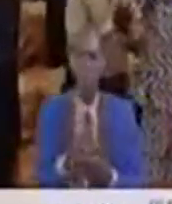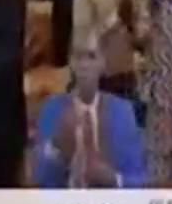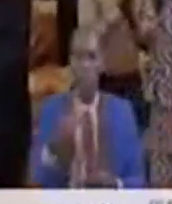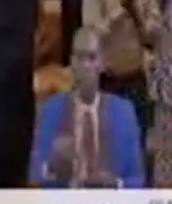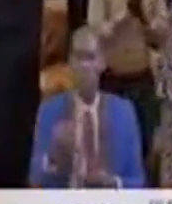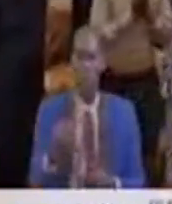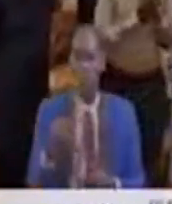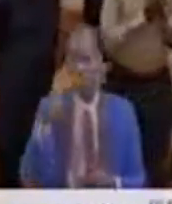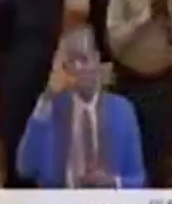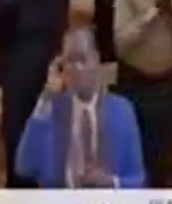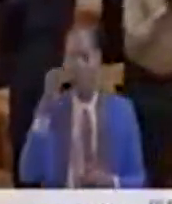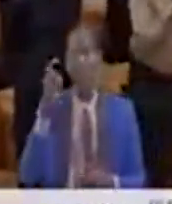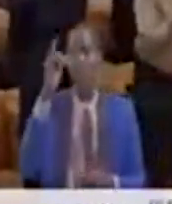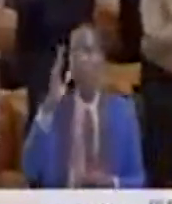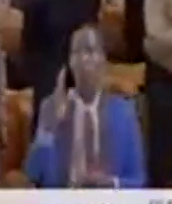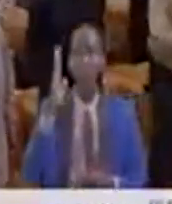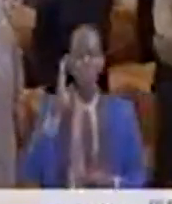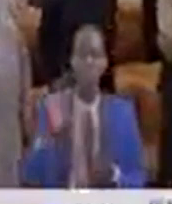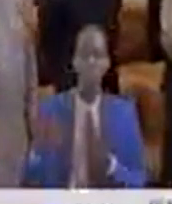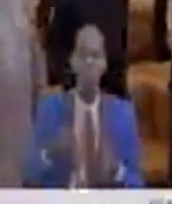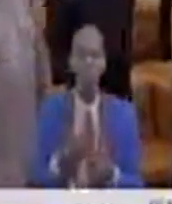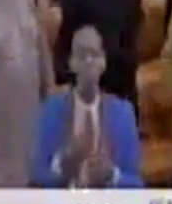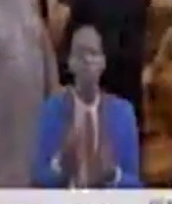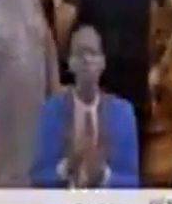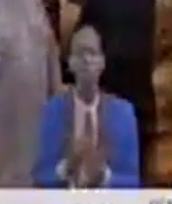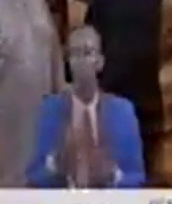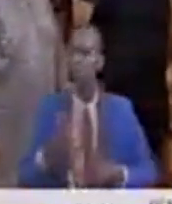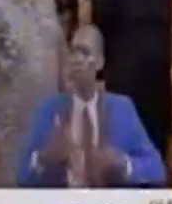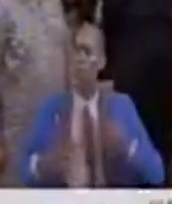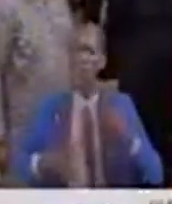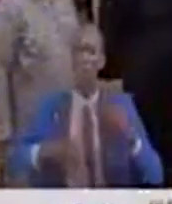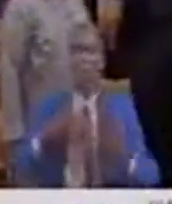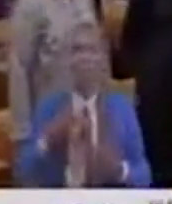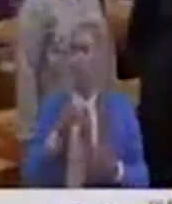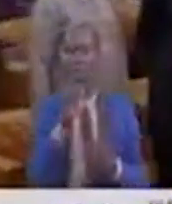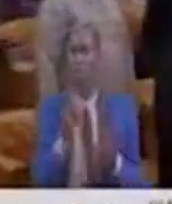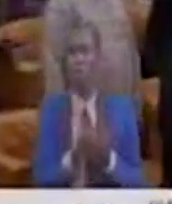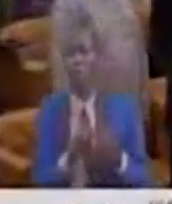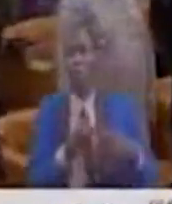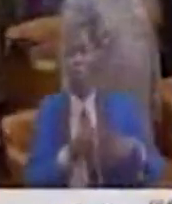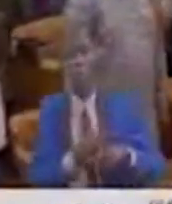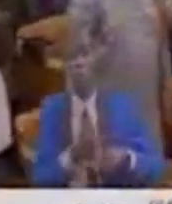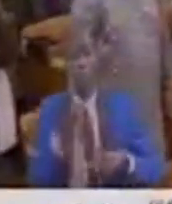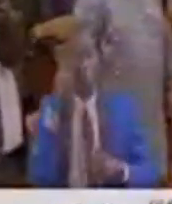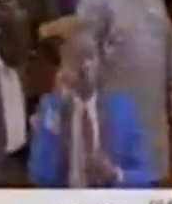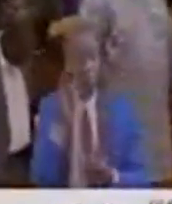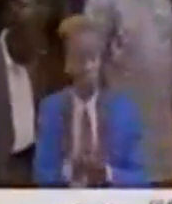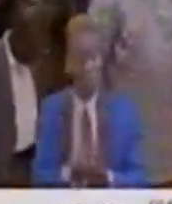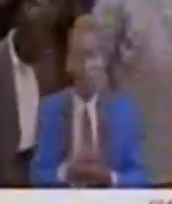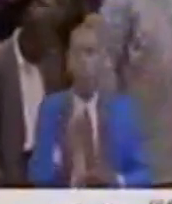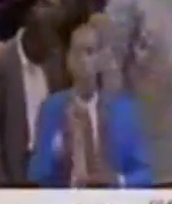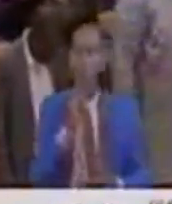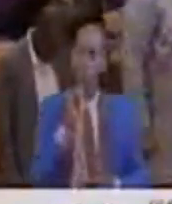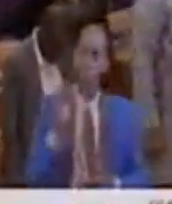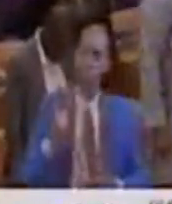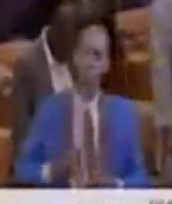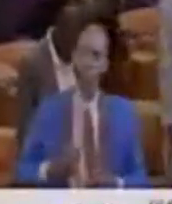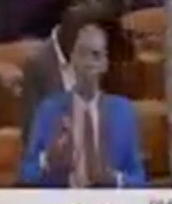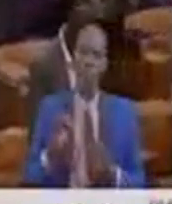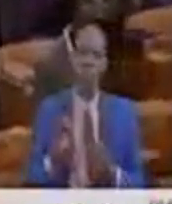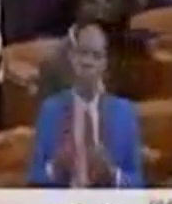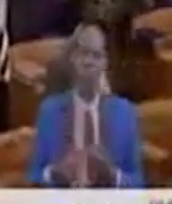joy, not with grief. But that is unprofitable for you.